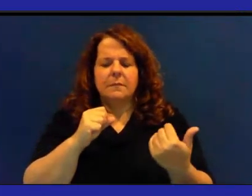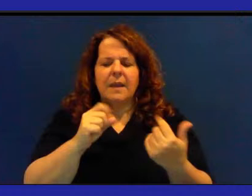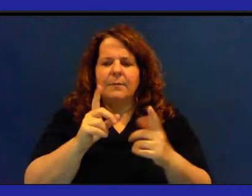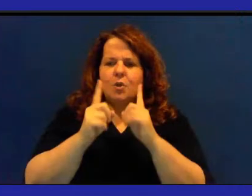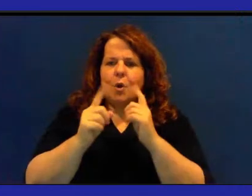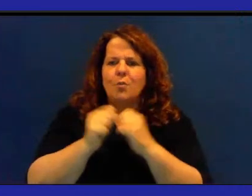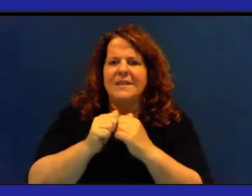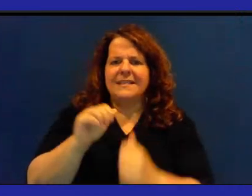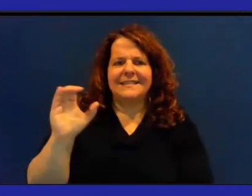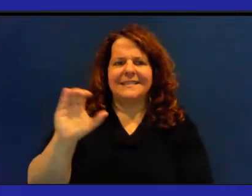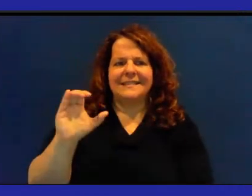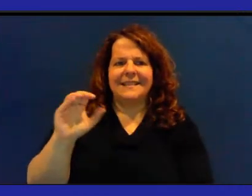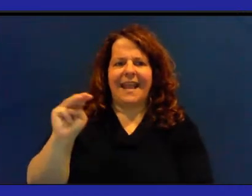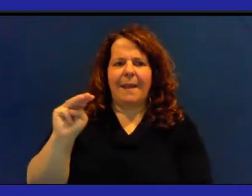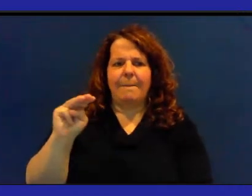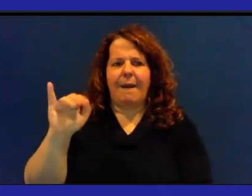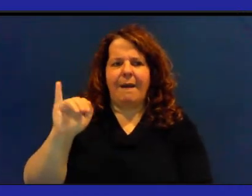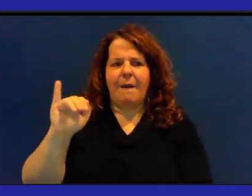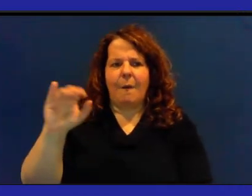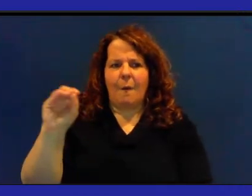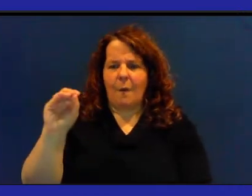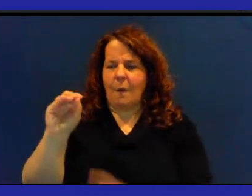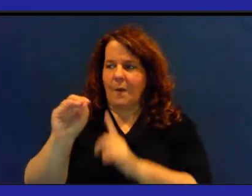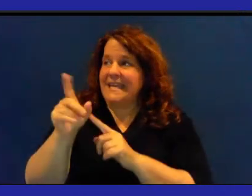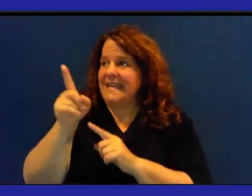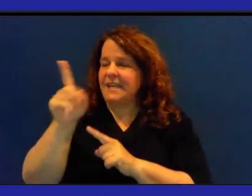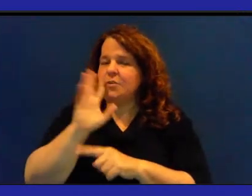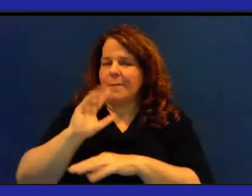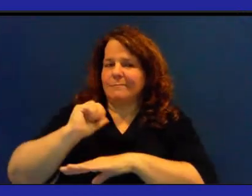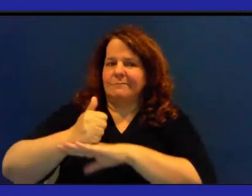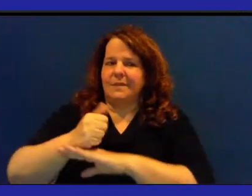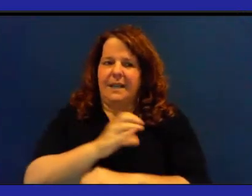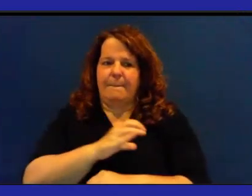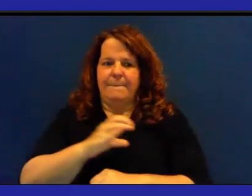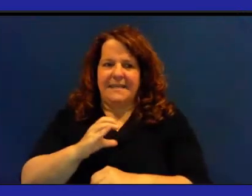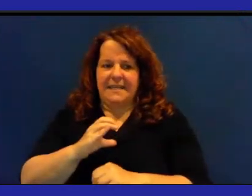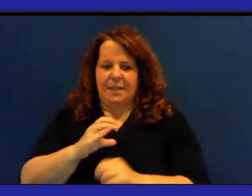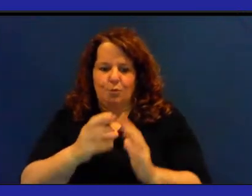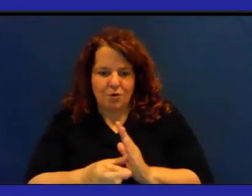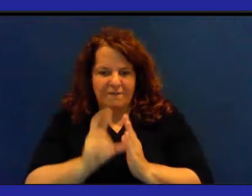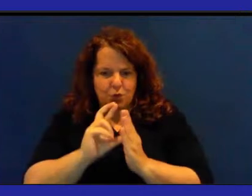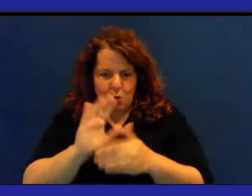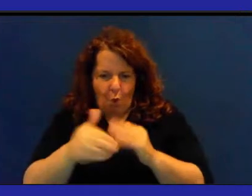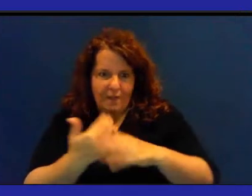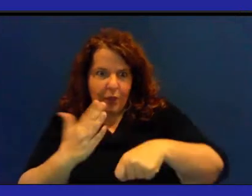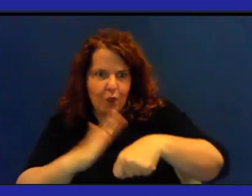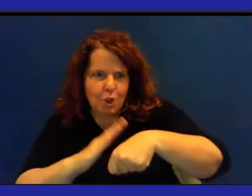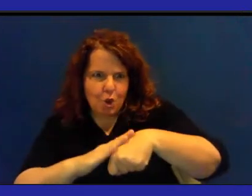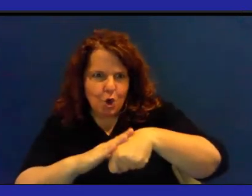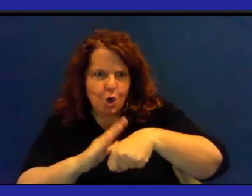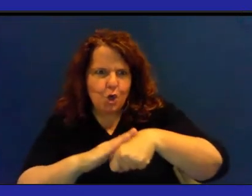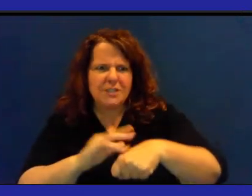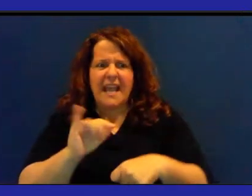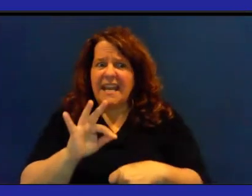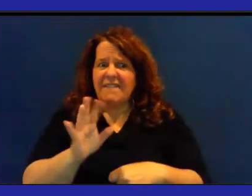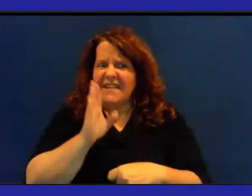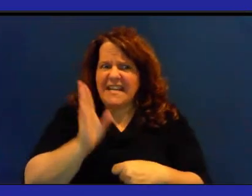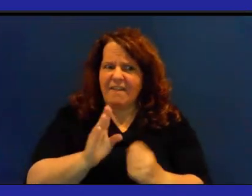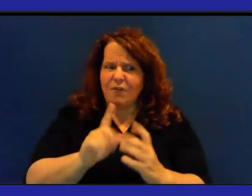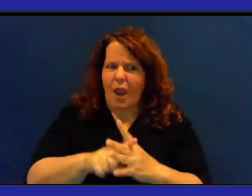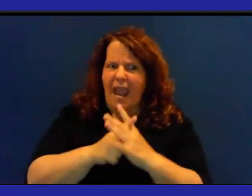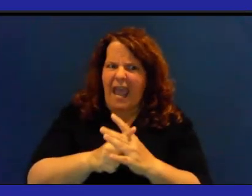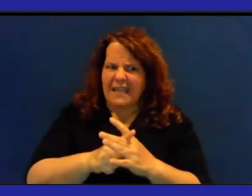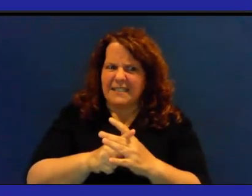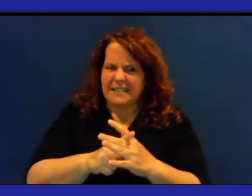Dr. Boughton, he's talked about having a committee that's going to review all the alerts, and if it's never acted upon, can we